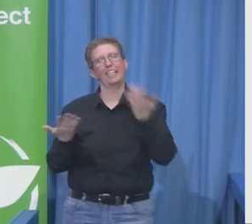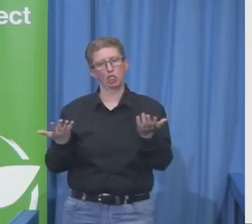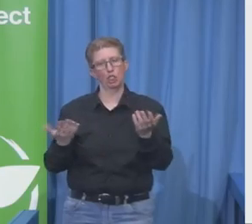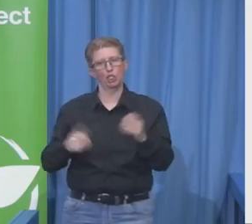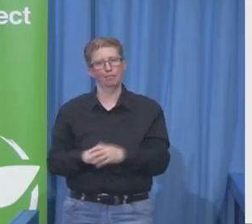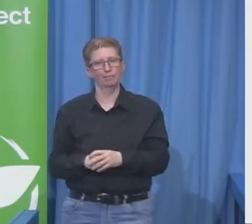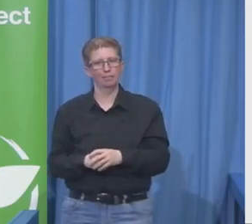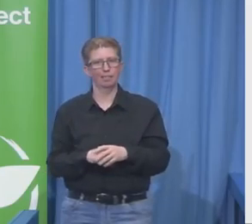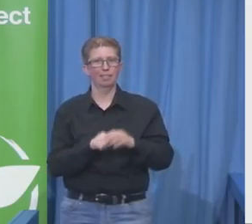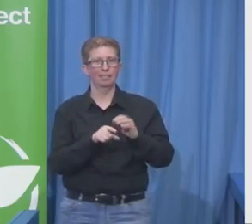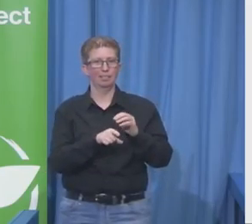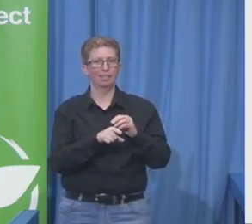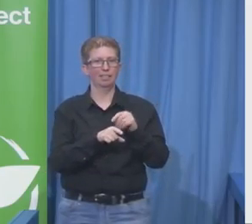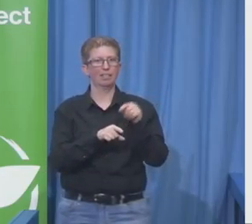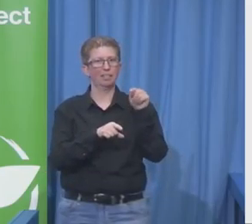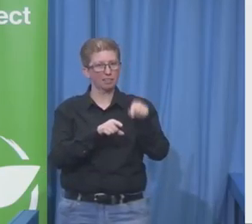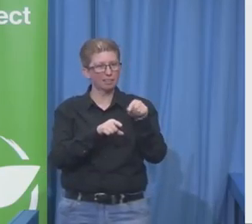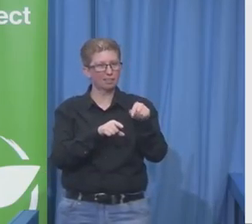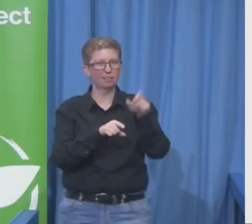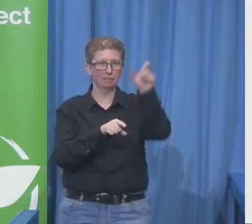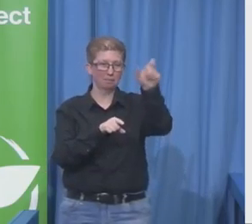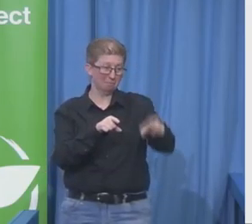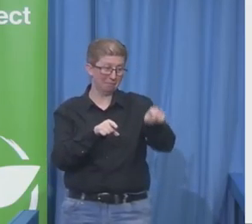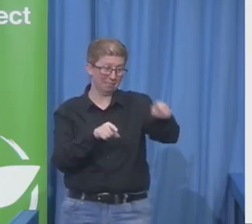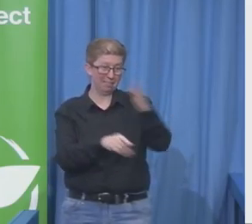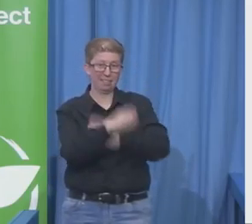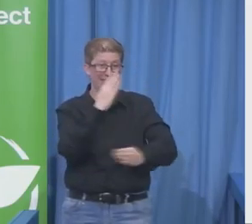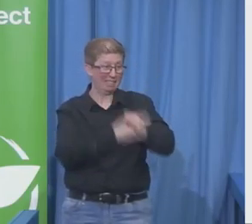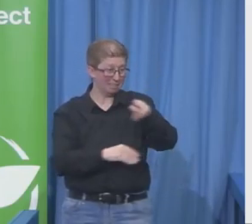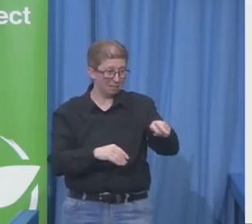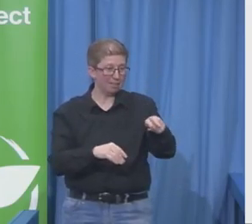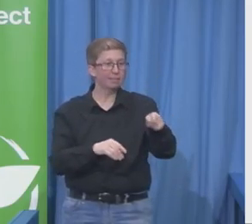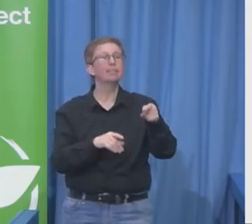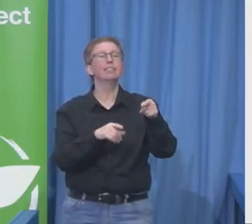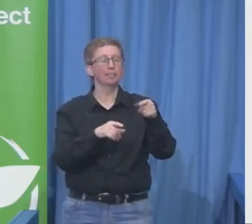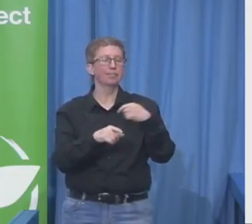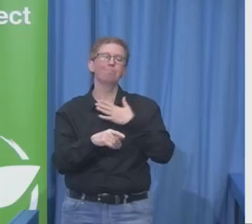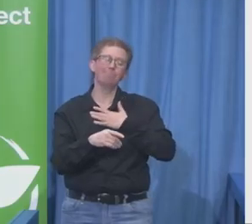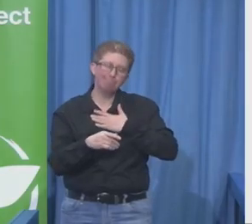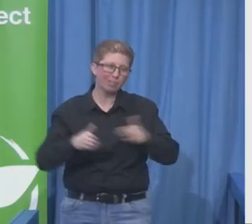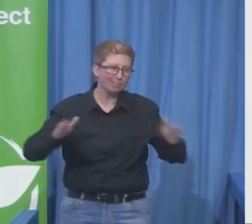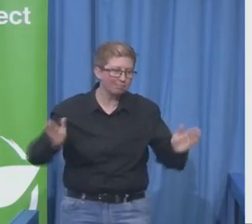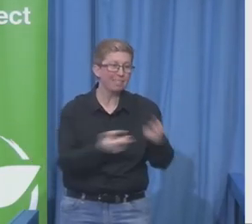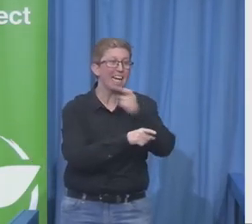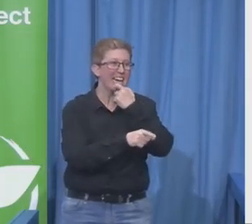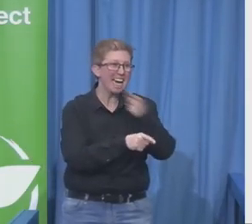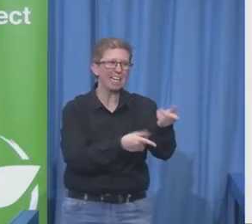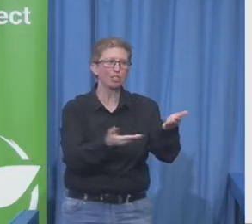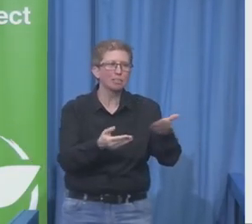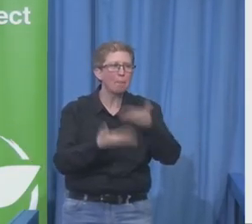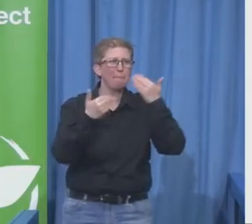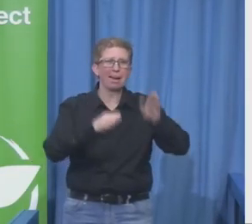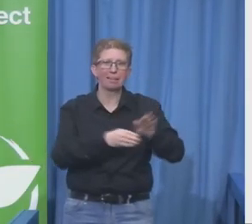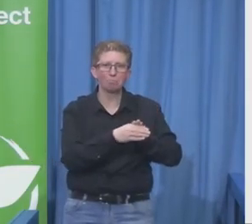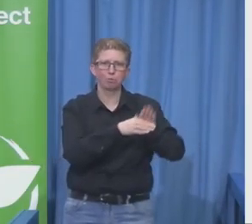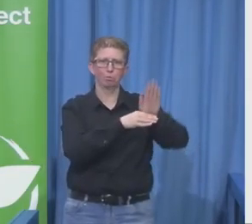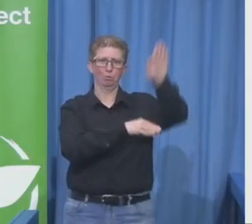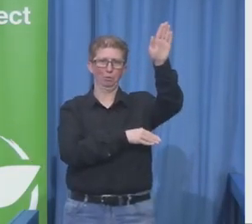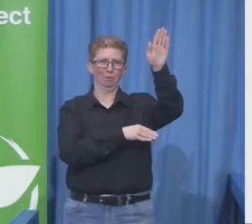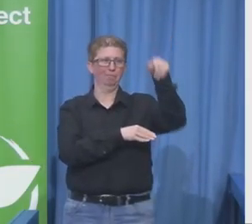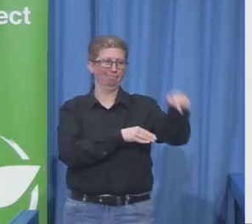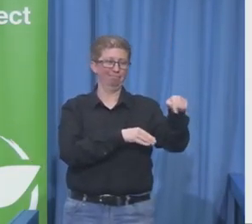which is crucial at an interview at IBM. So practice-based English language lessons were also